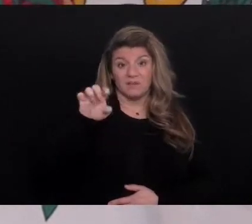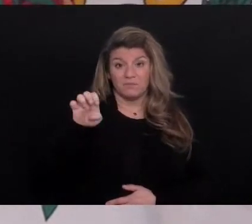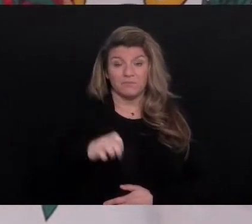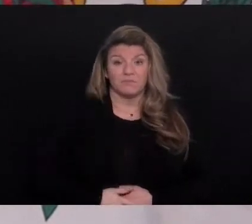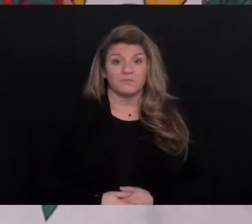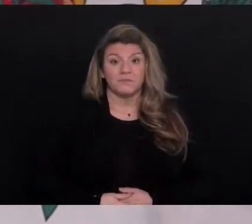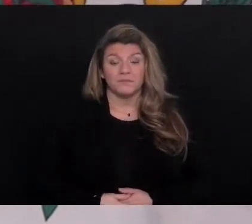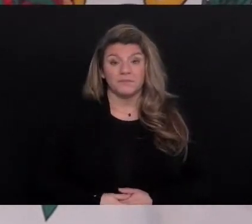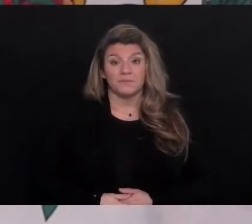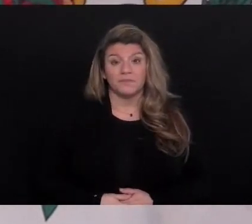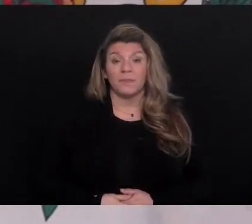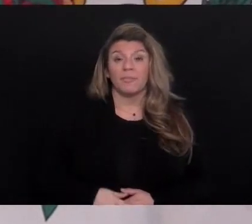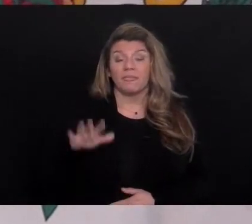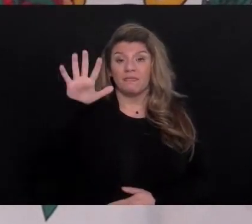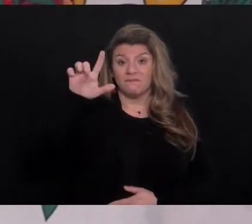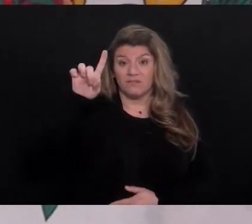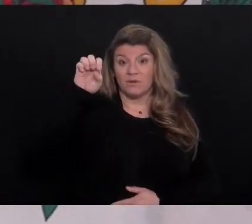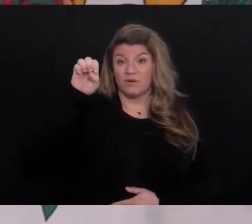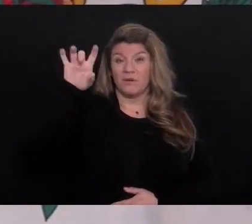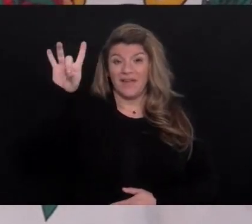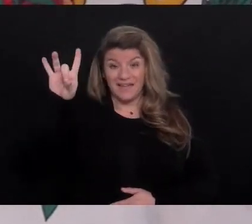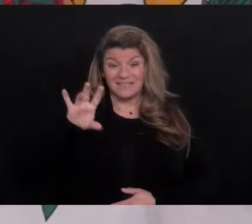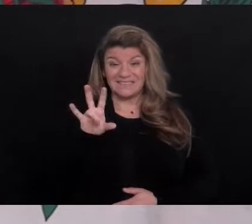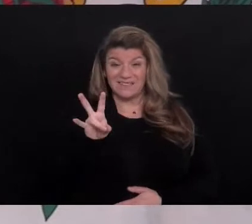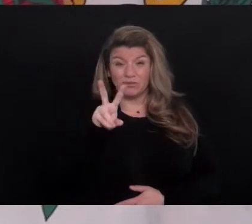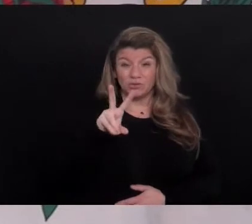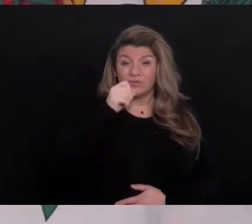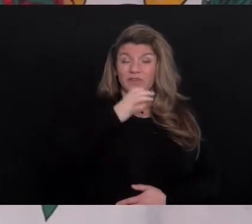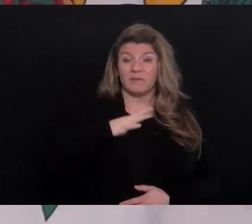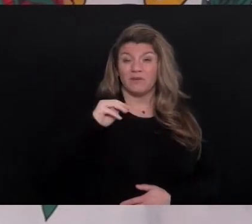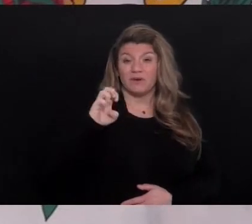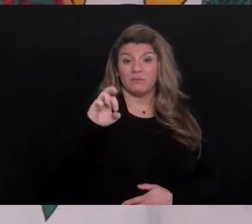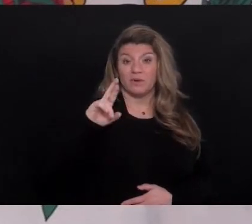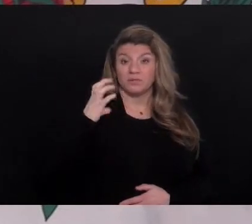The 5,108th death is a 72-year-old female from Mercer